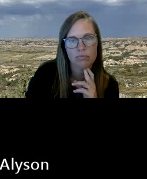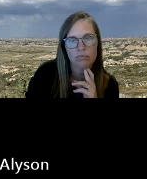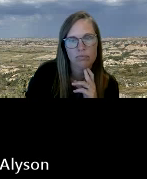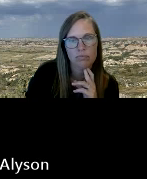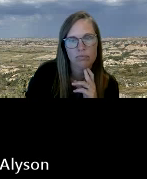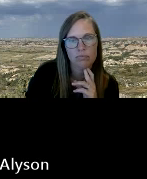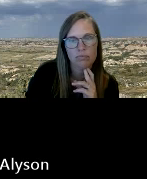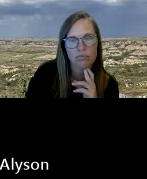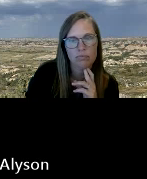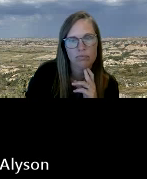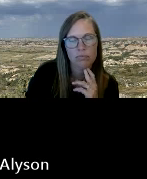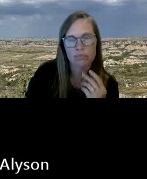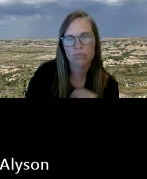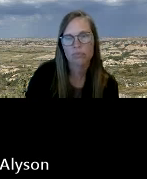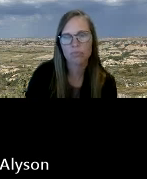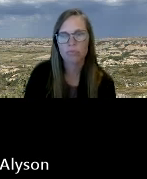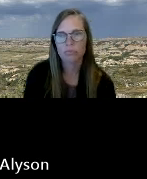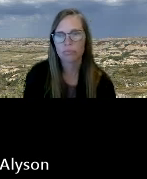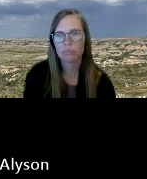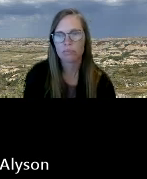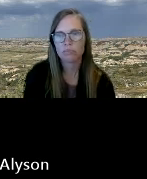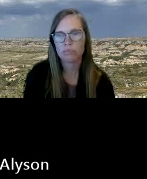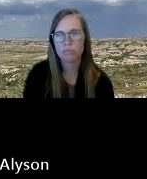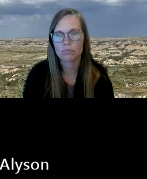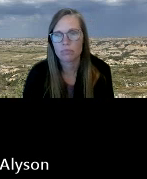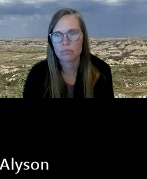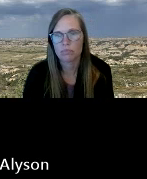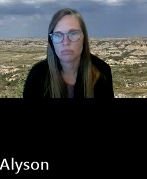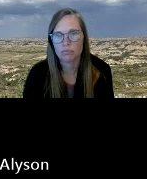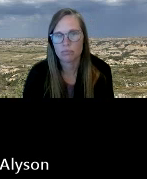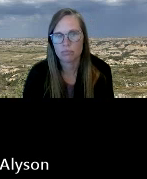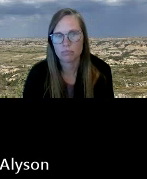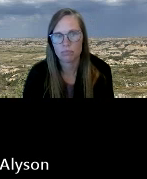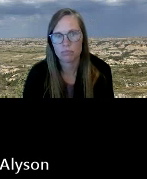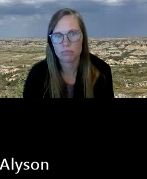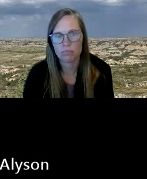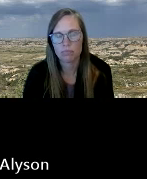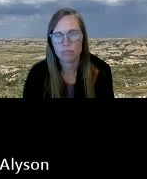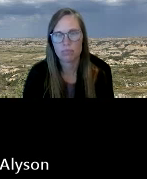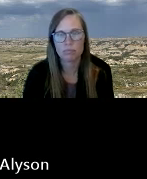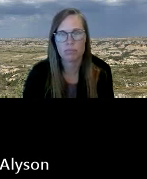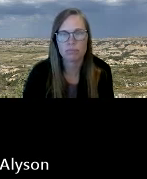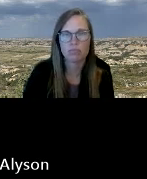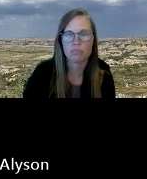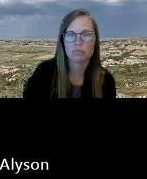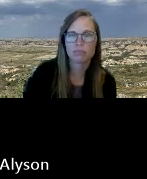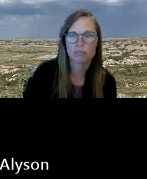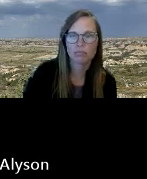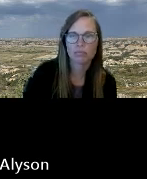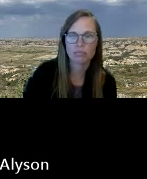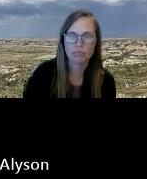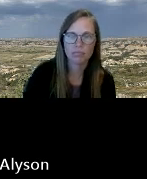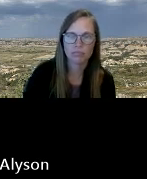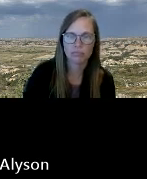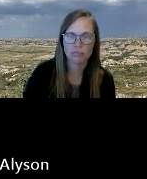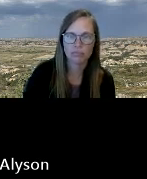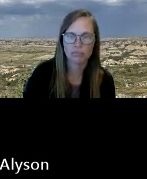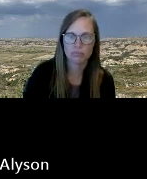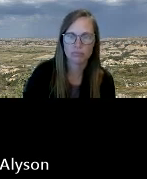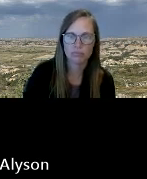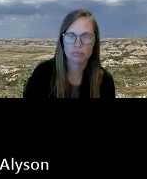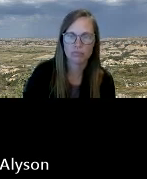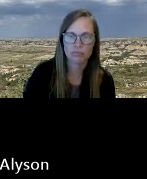their samples into a prepaid envelope and they drop it into their nearest